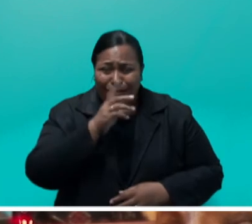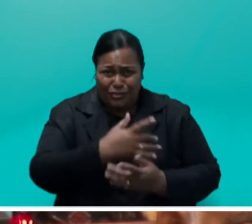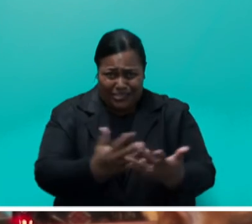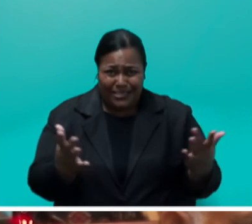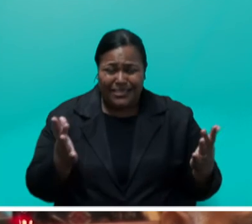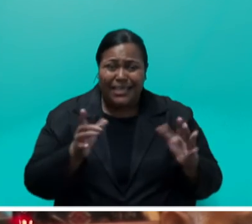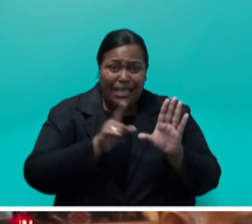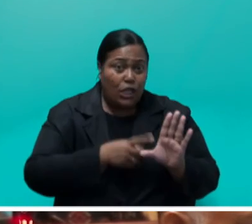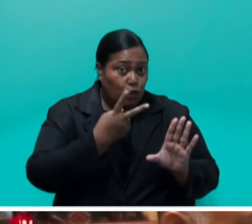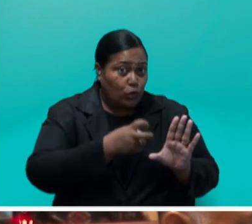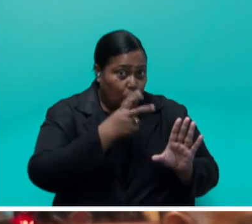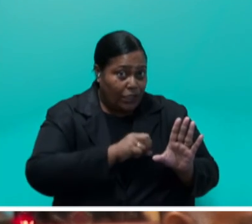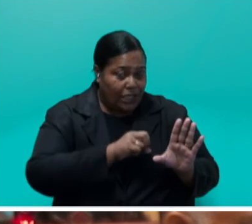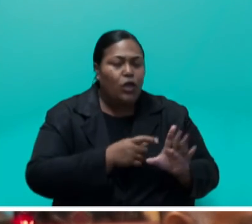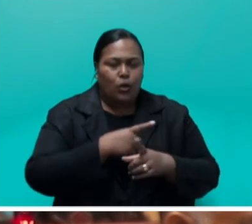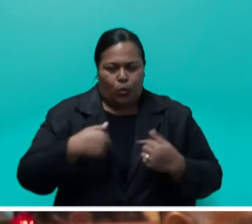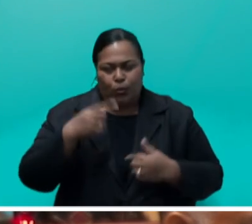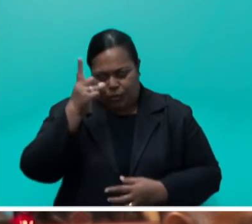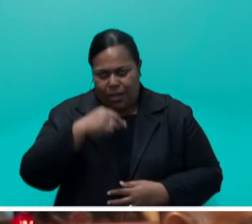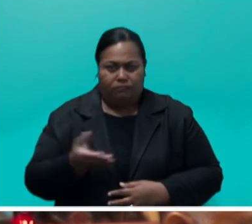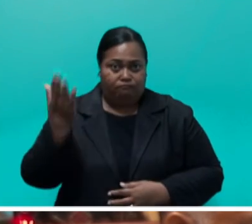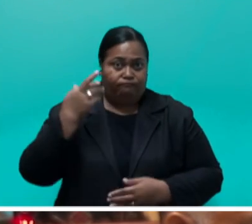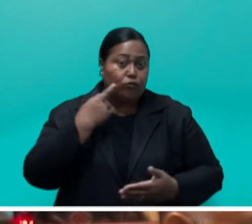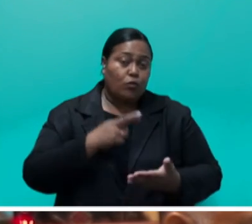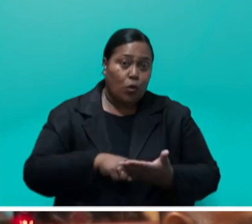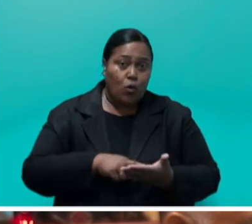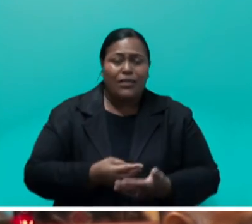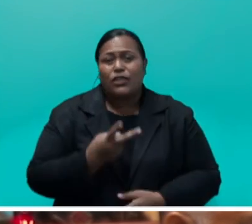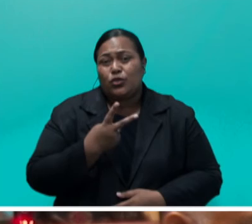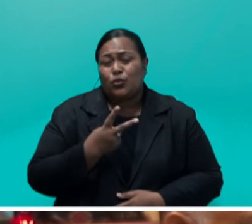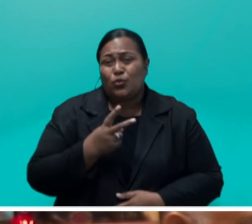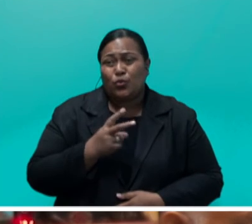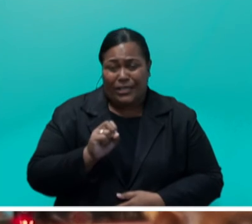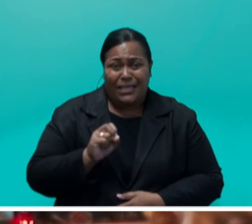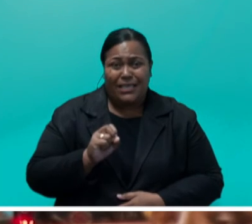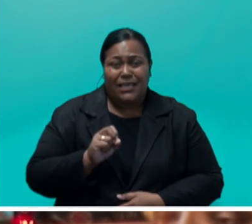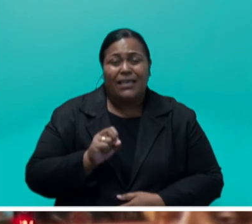last HIS report for 2019 to 20,